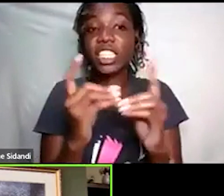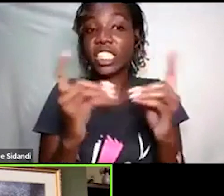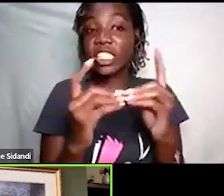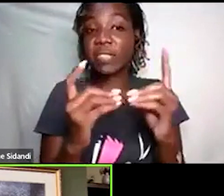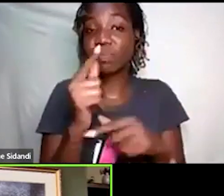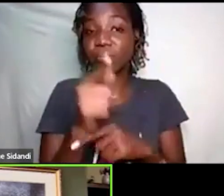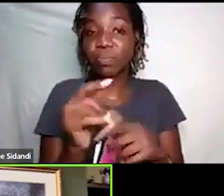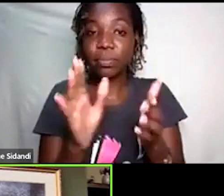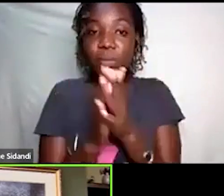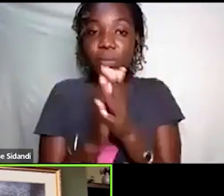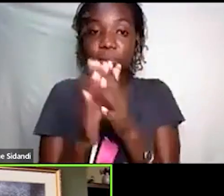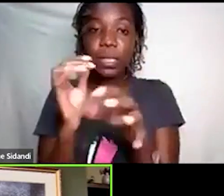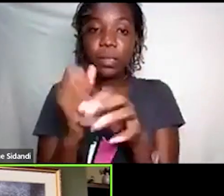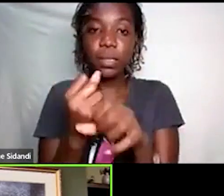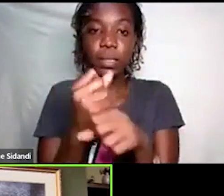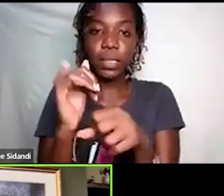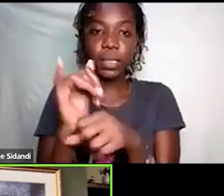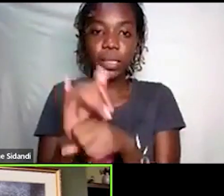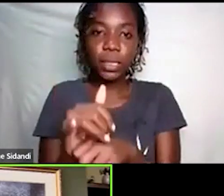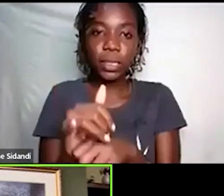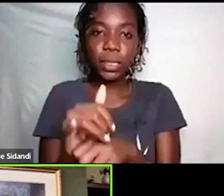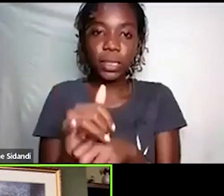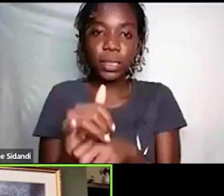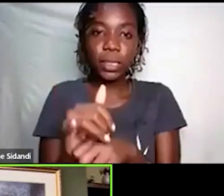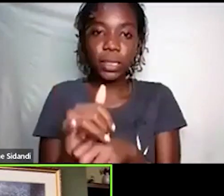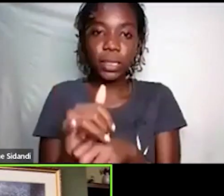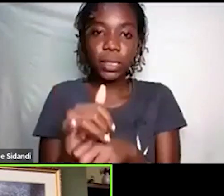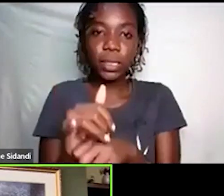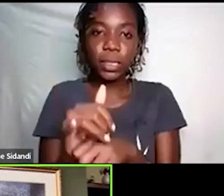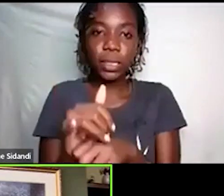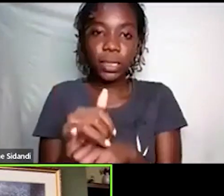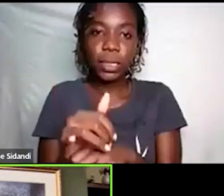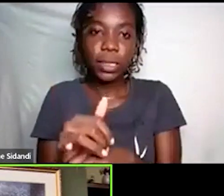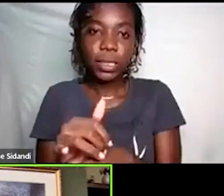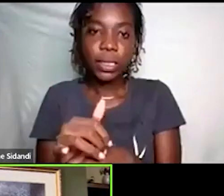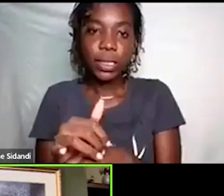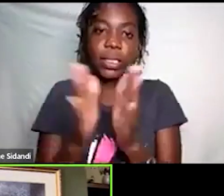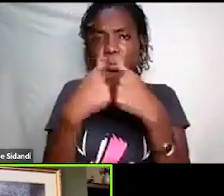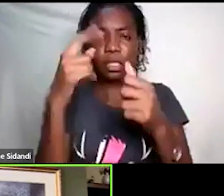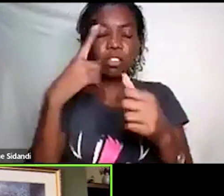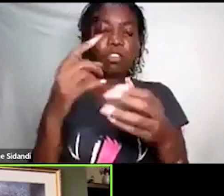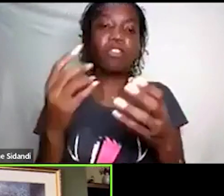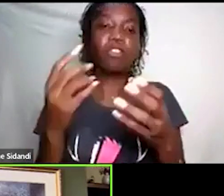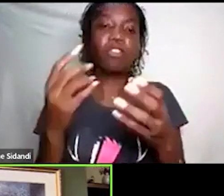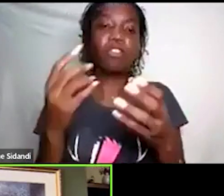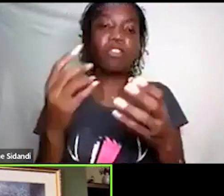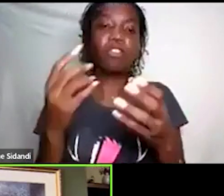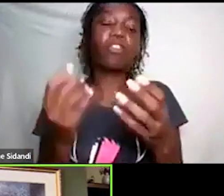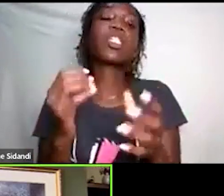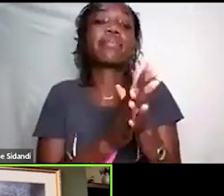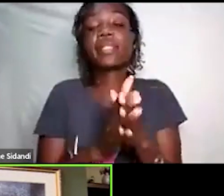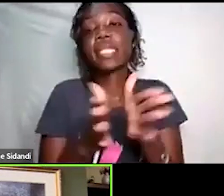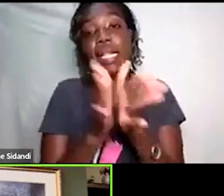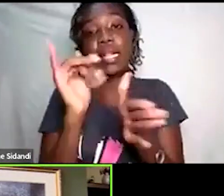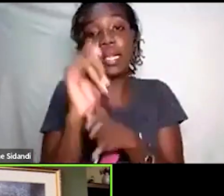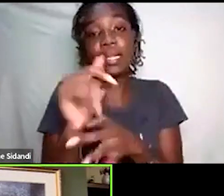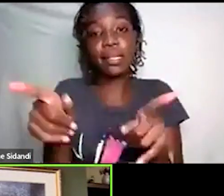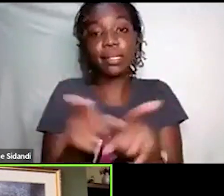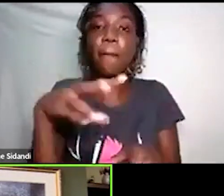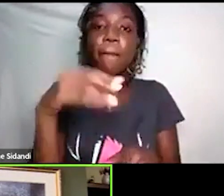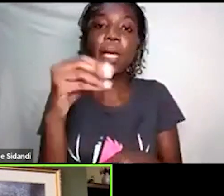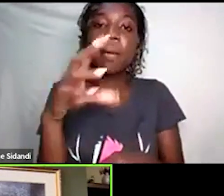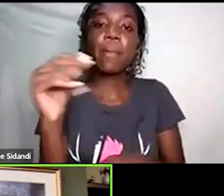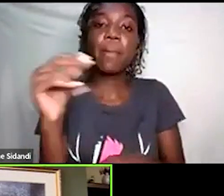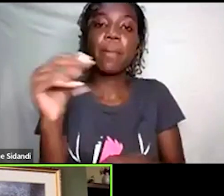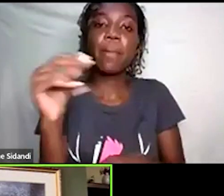the conflict of interest. There's direct conflict of interest, and that it's like picking one amongst many